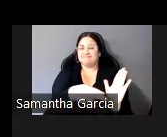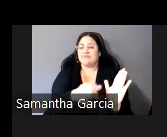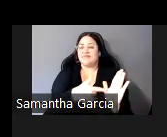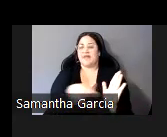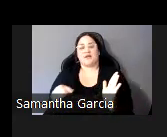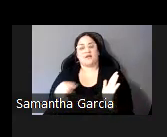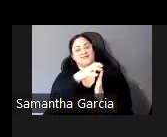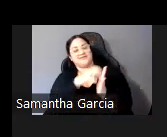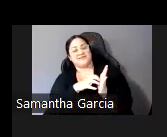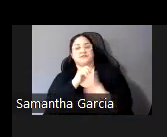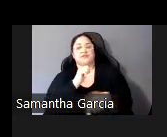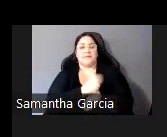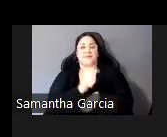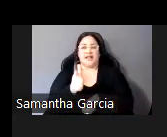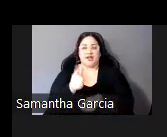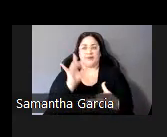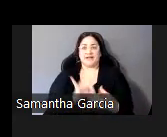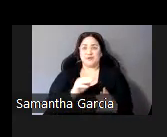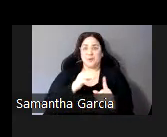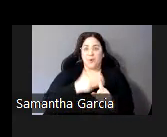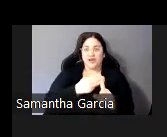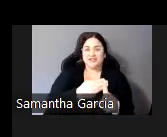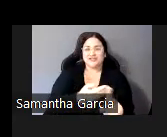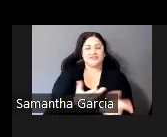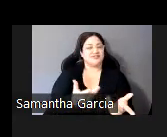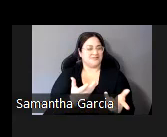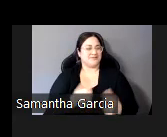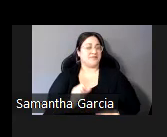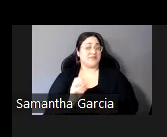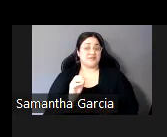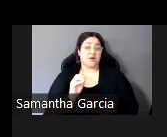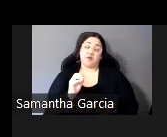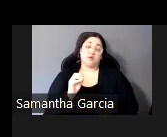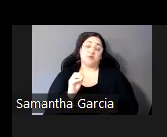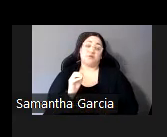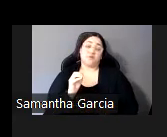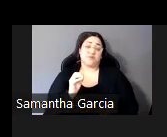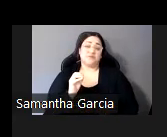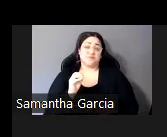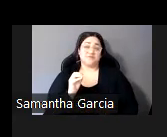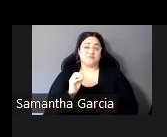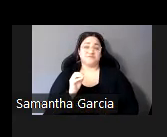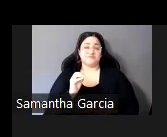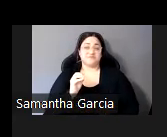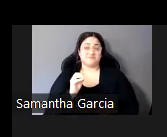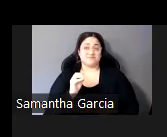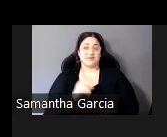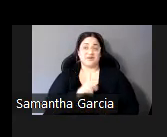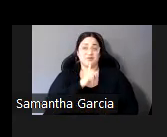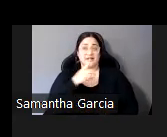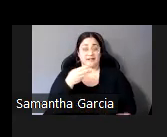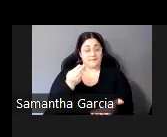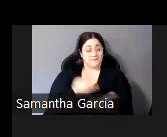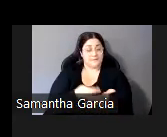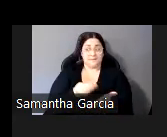be tricked into thinking that this grant money you receive is actually money that's going to be coming from the equity in your